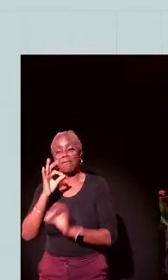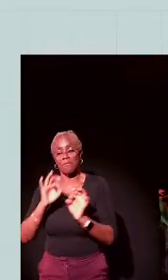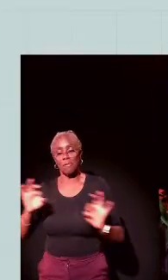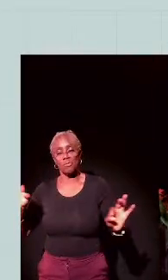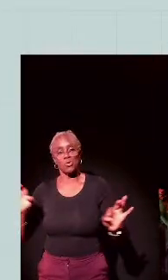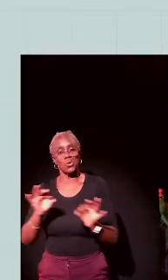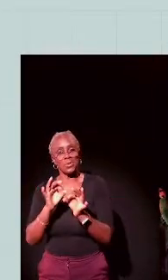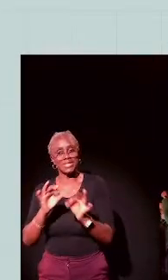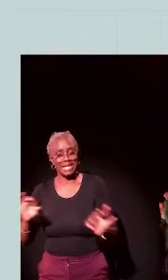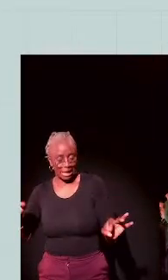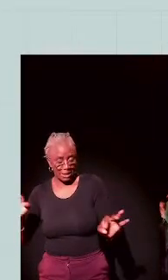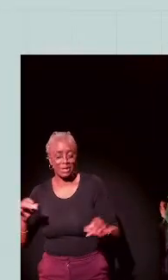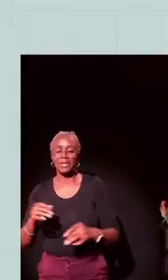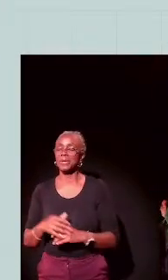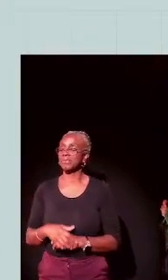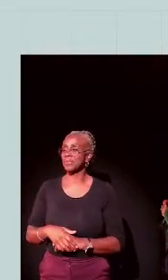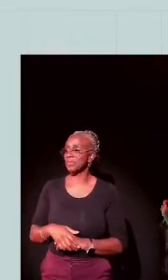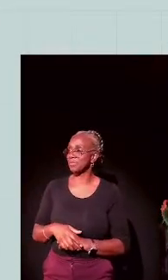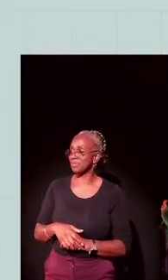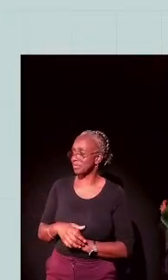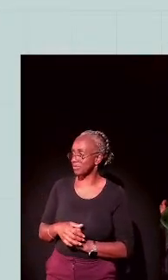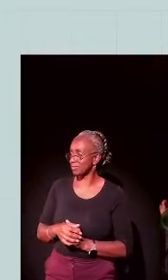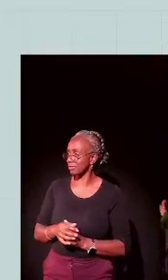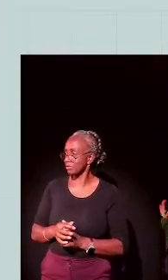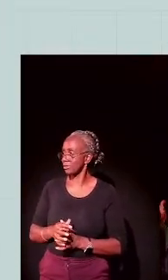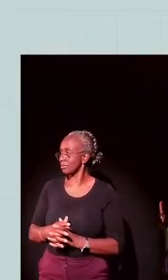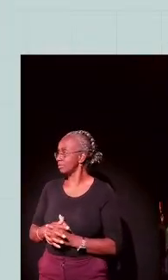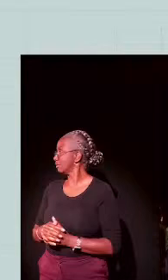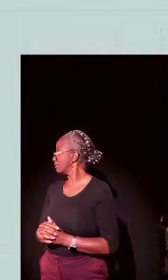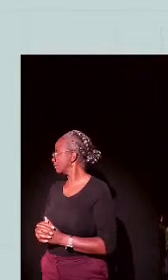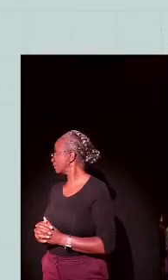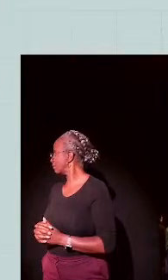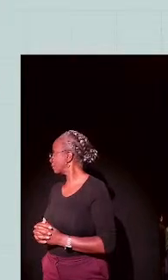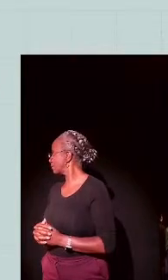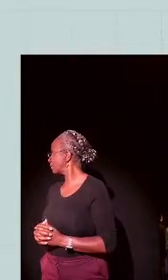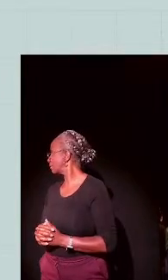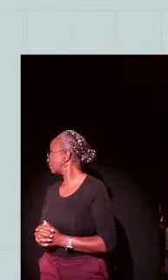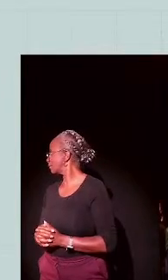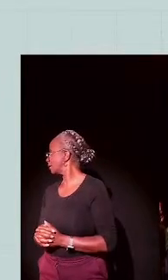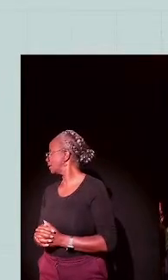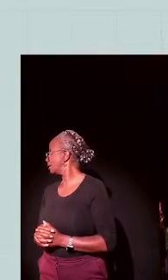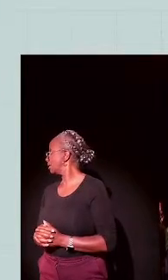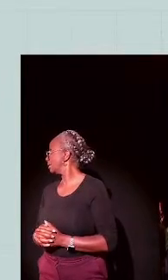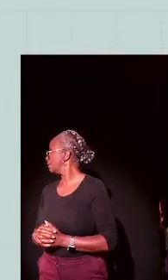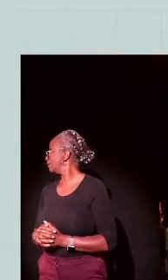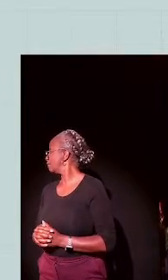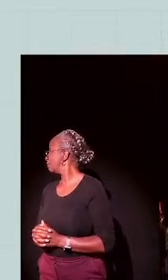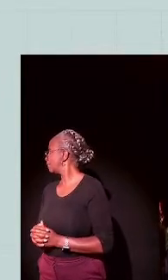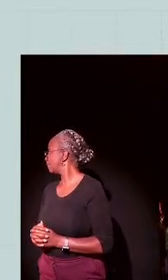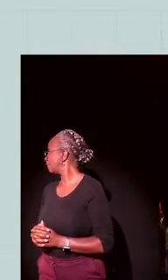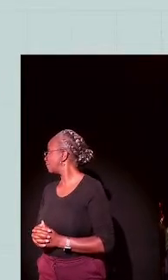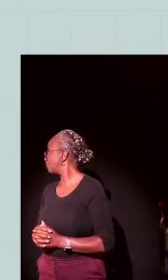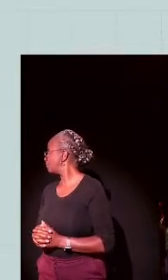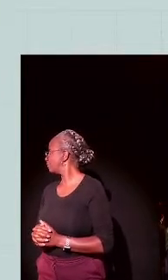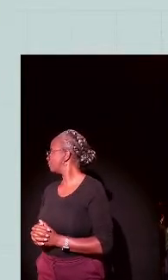that involve a lot of precision control. If anyone's interested, I think in terms of theory, it's called the curb cut effect.